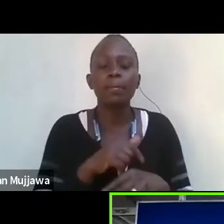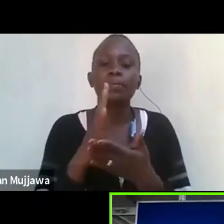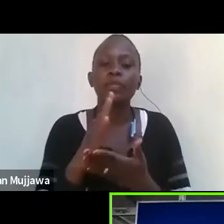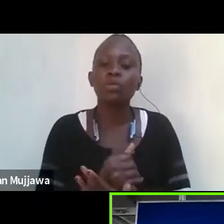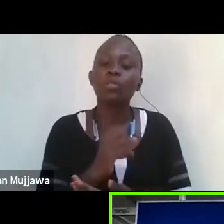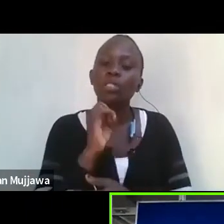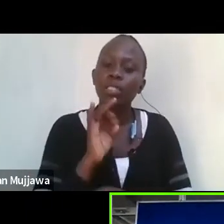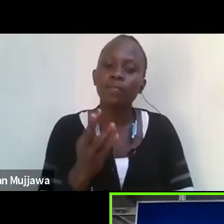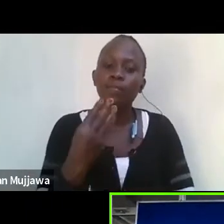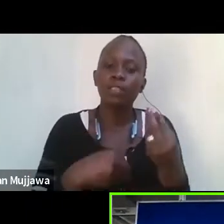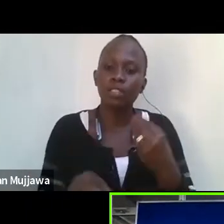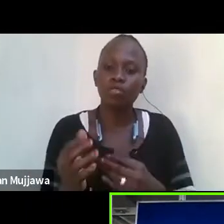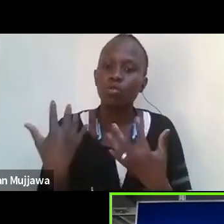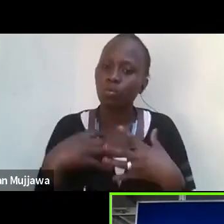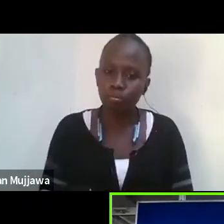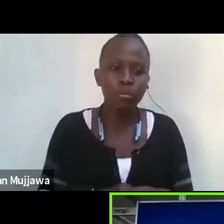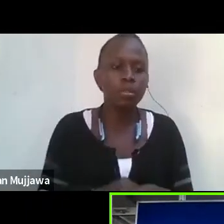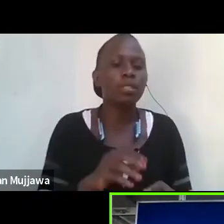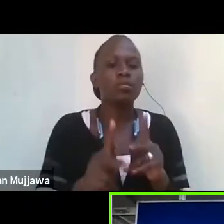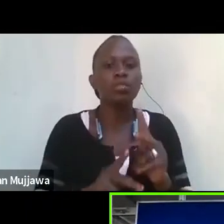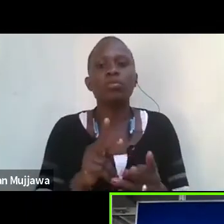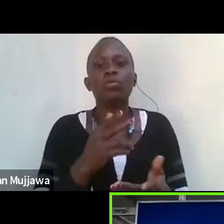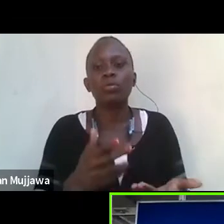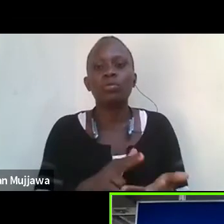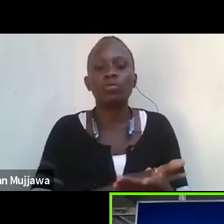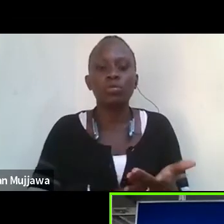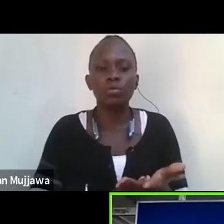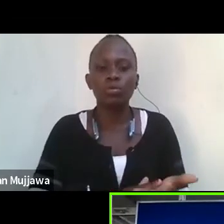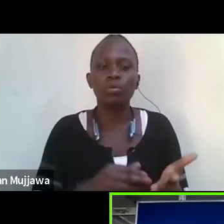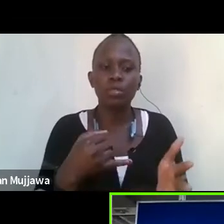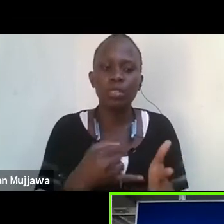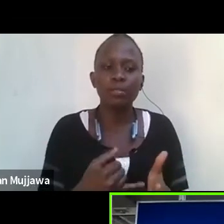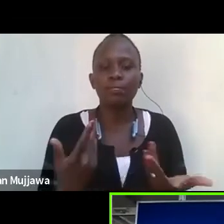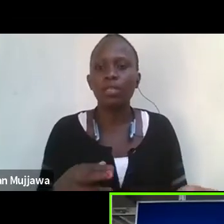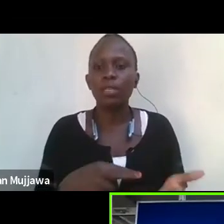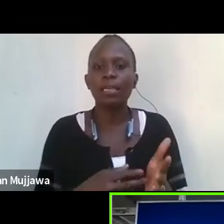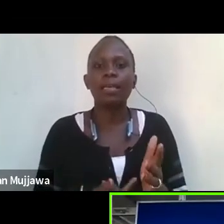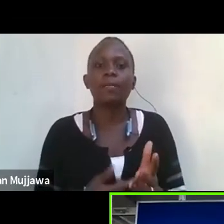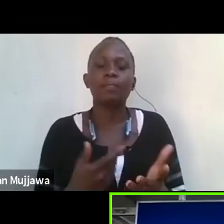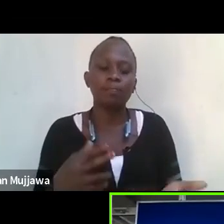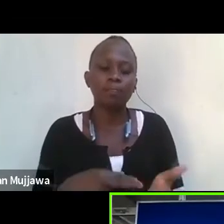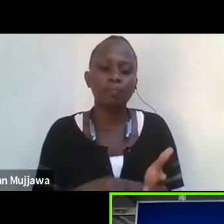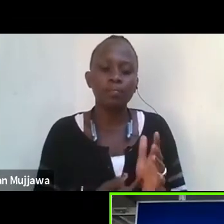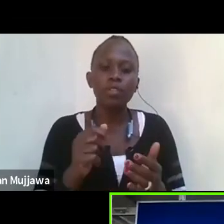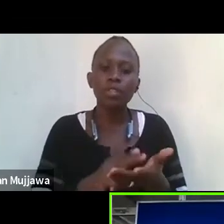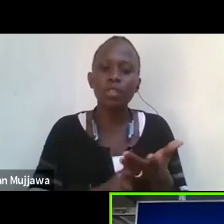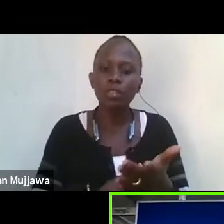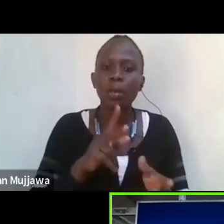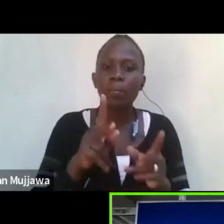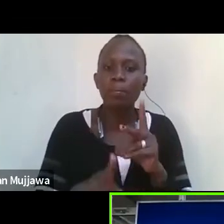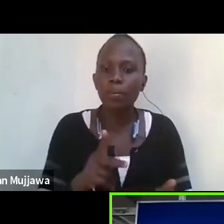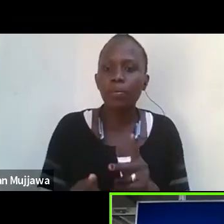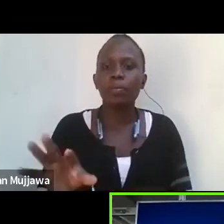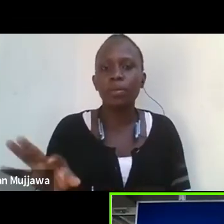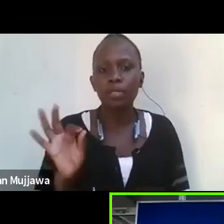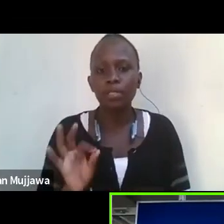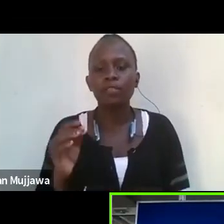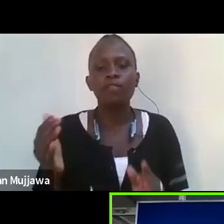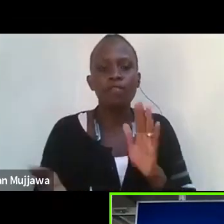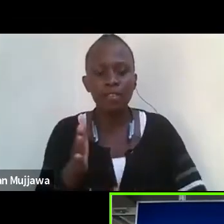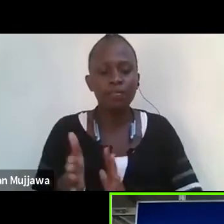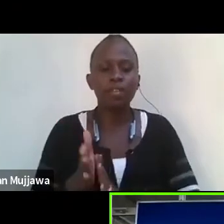it's the systems, the ERPs and all that we use internally, people are picking them up faster because there is no option. Then lastly